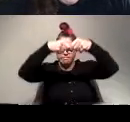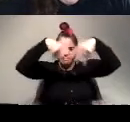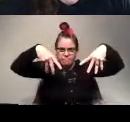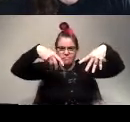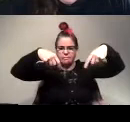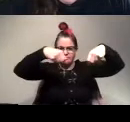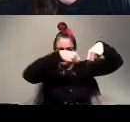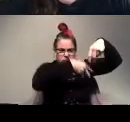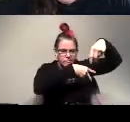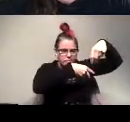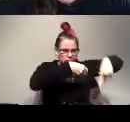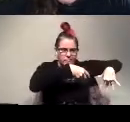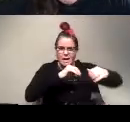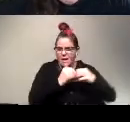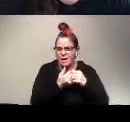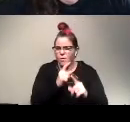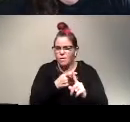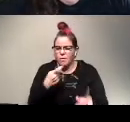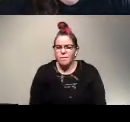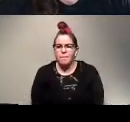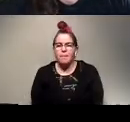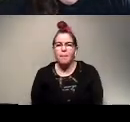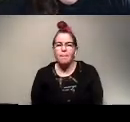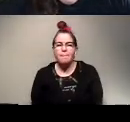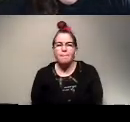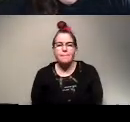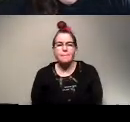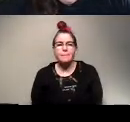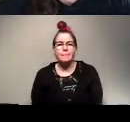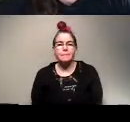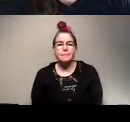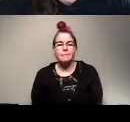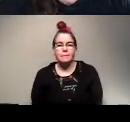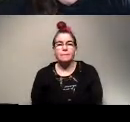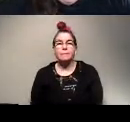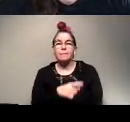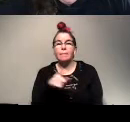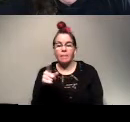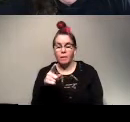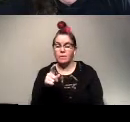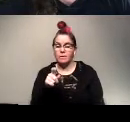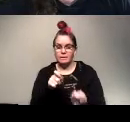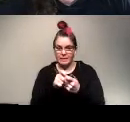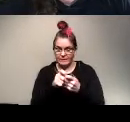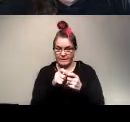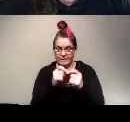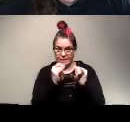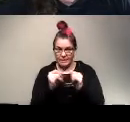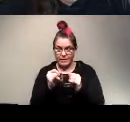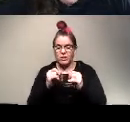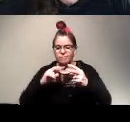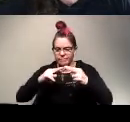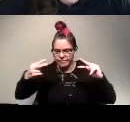from. And then we were able to take those isolates and look at their genomes and compare